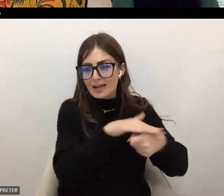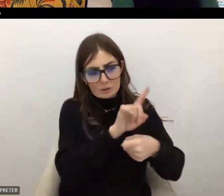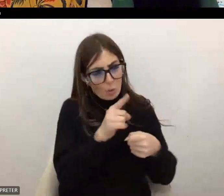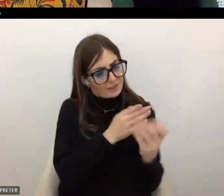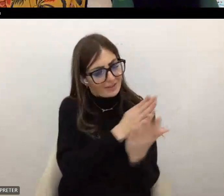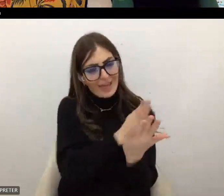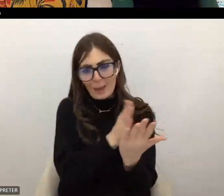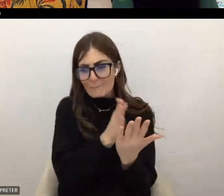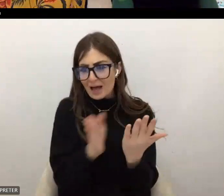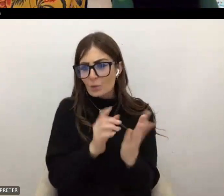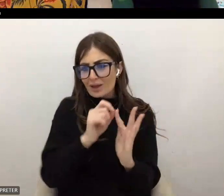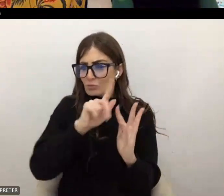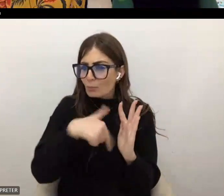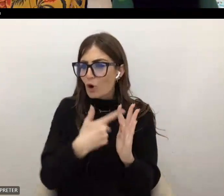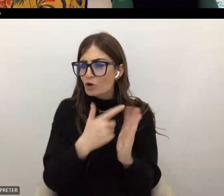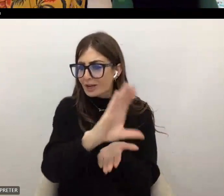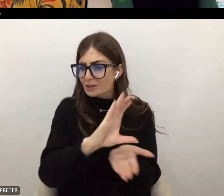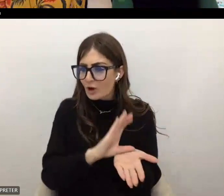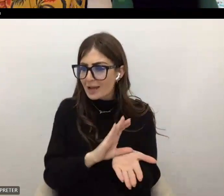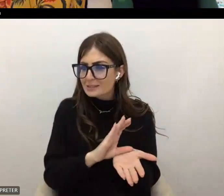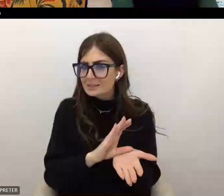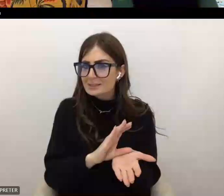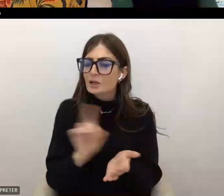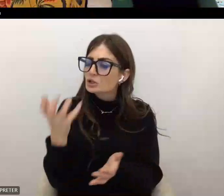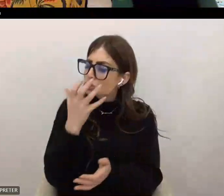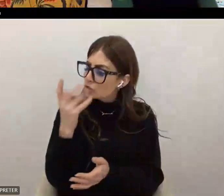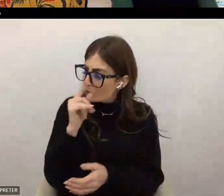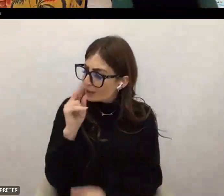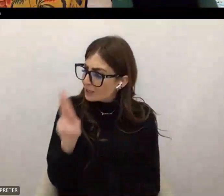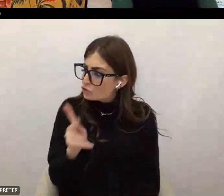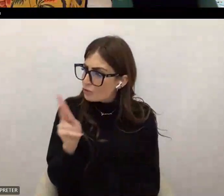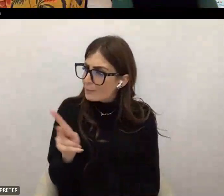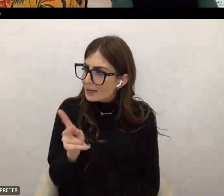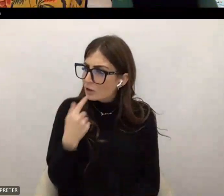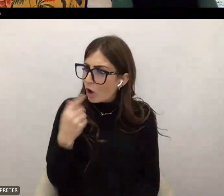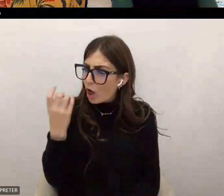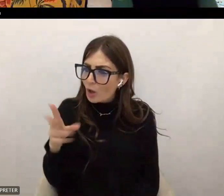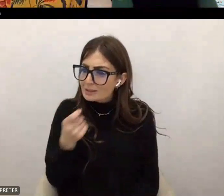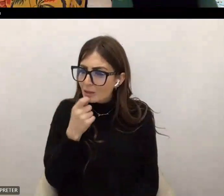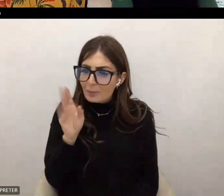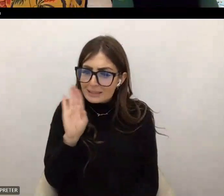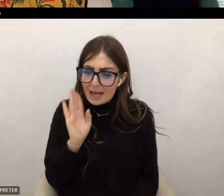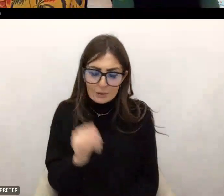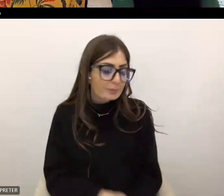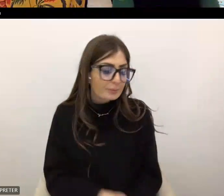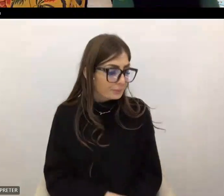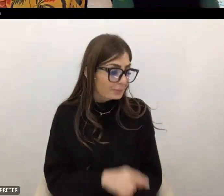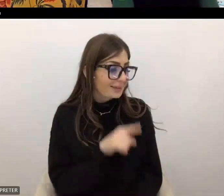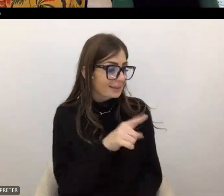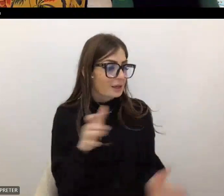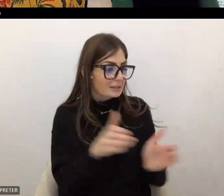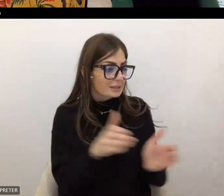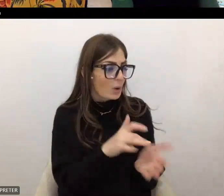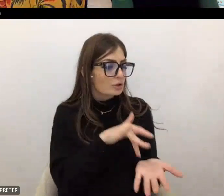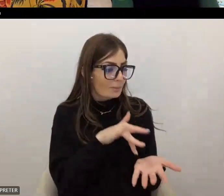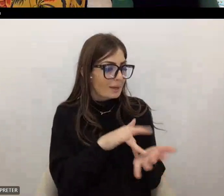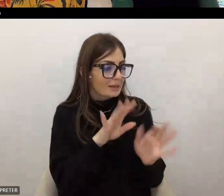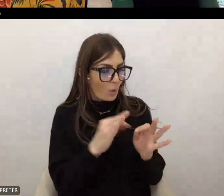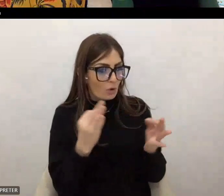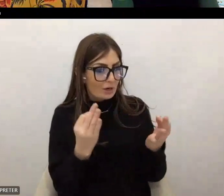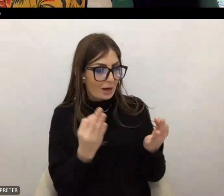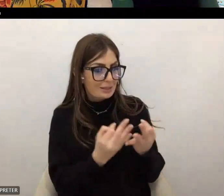for project grants? Sorry, could you repeat that again, David? I've lost. Yeah, so this is for small to medium